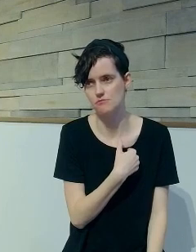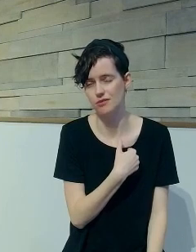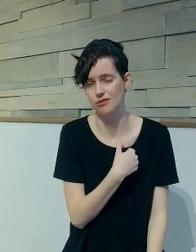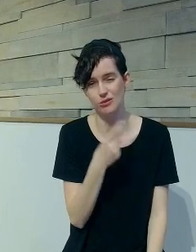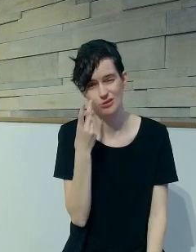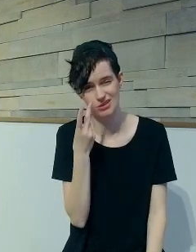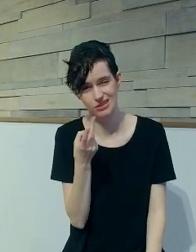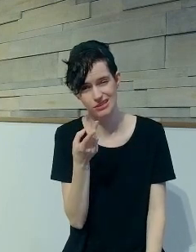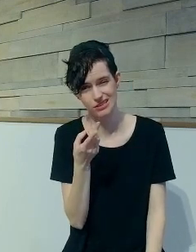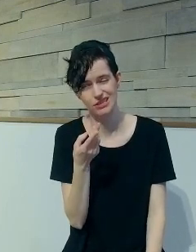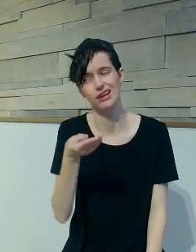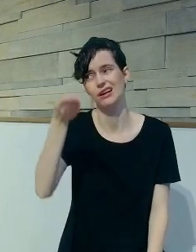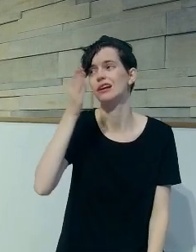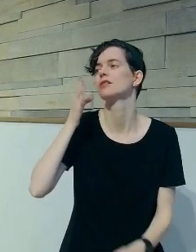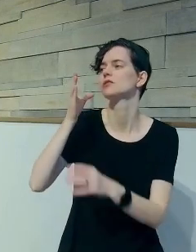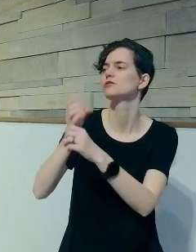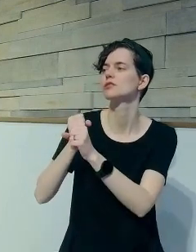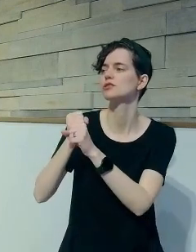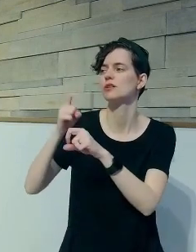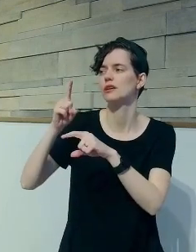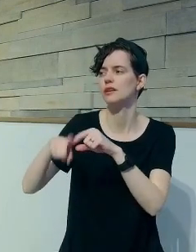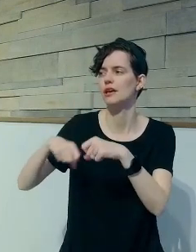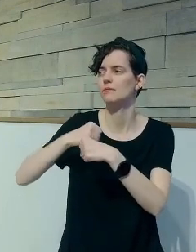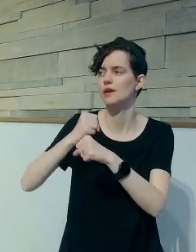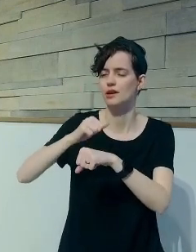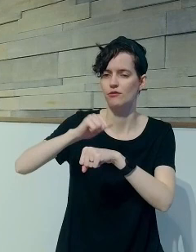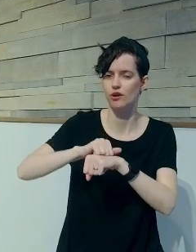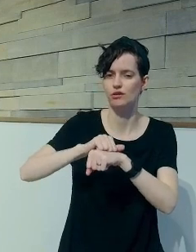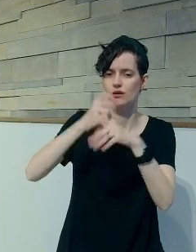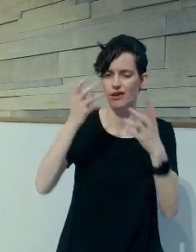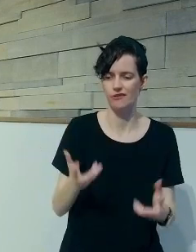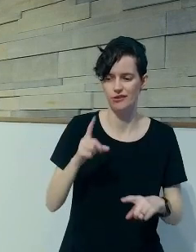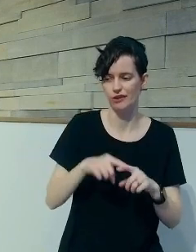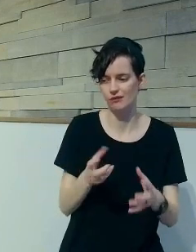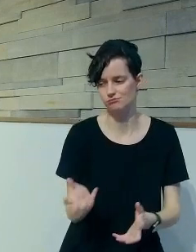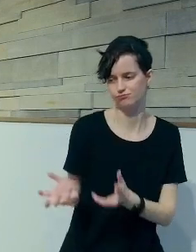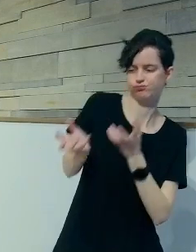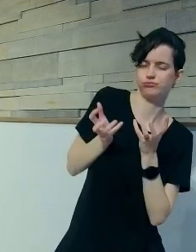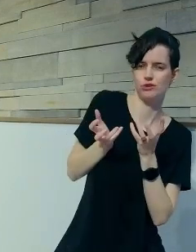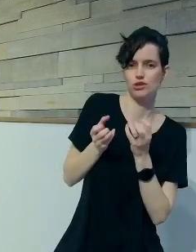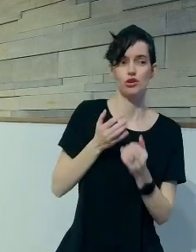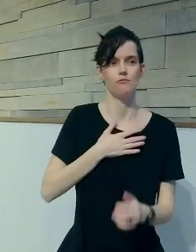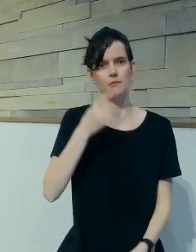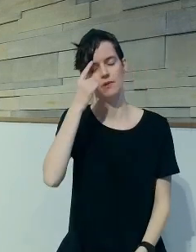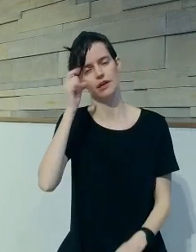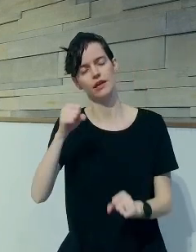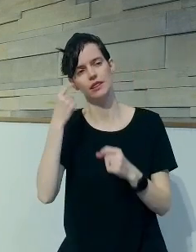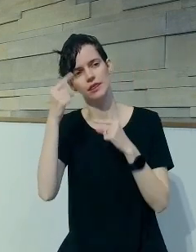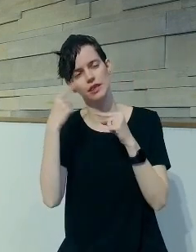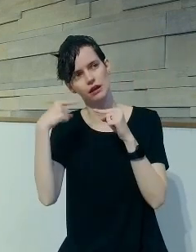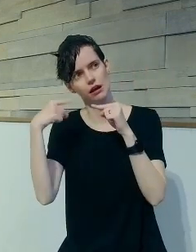You see, God, I'm going to trust, can't make a rock too heavy, so heavy He can't lift it. And so what my mind can think is